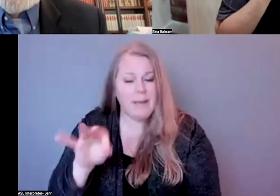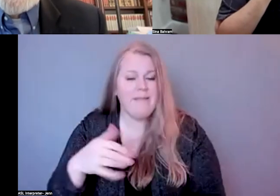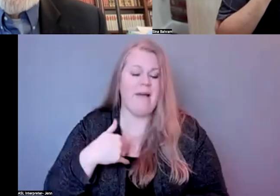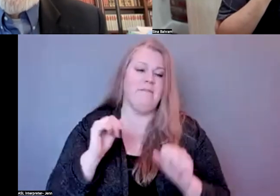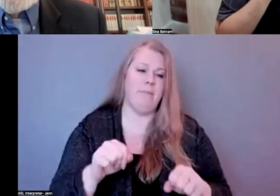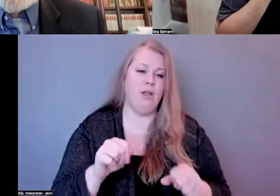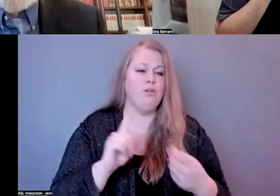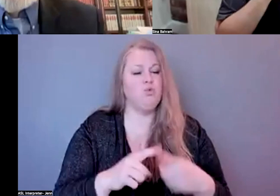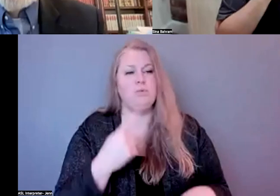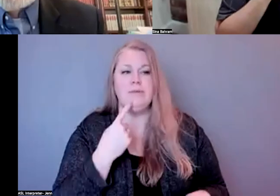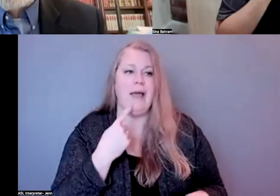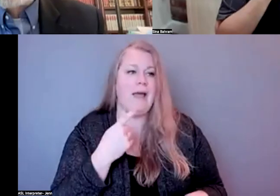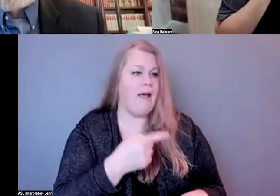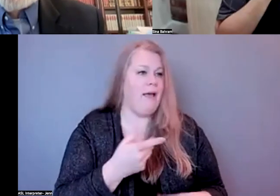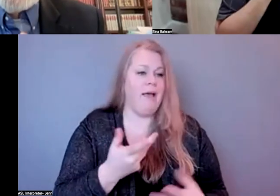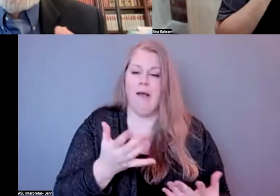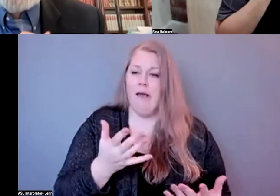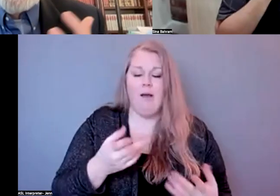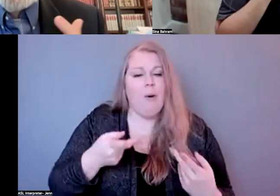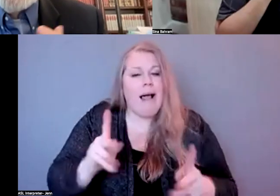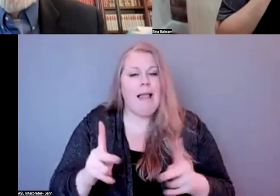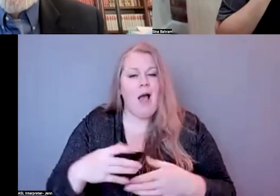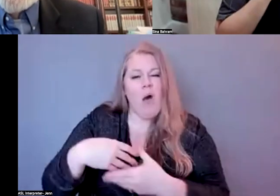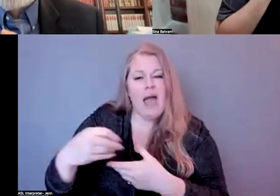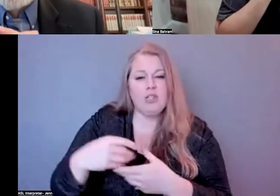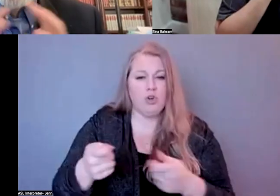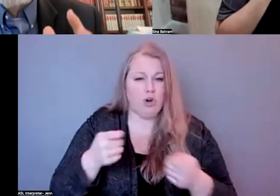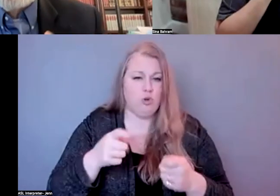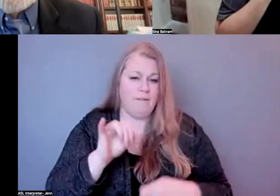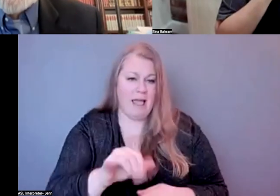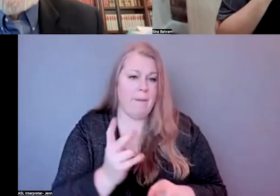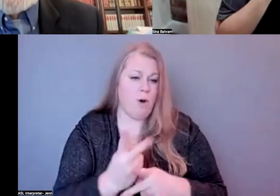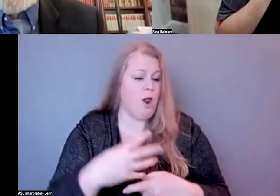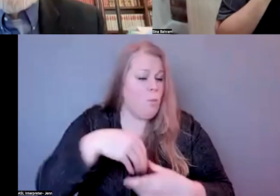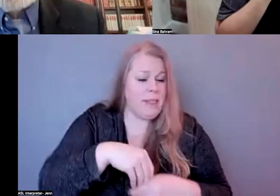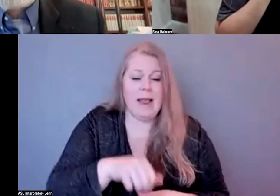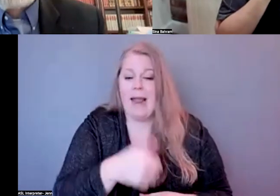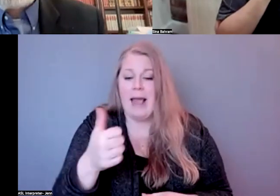to say that they would allow external control of the product with any interface